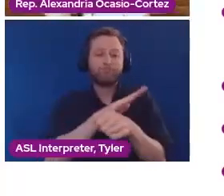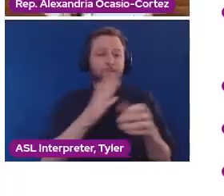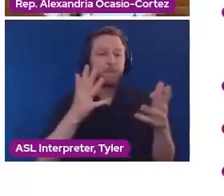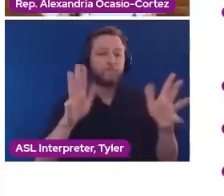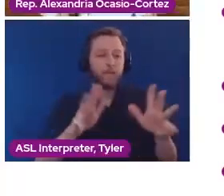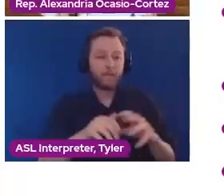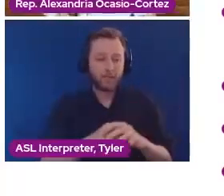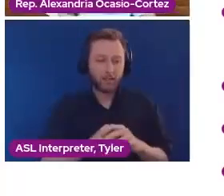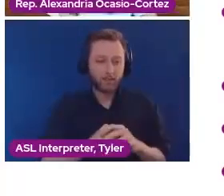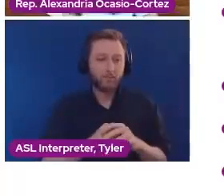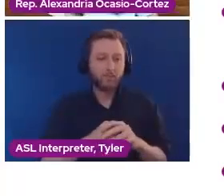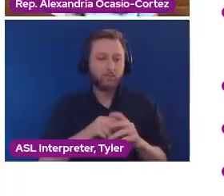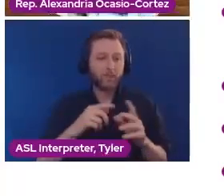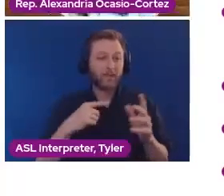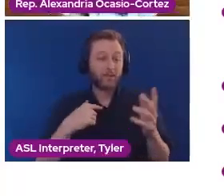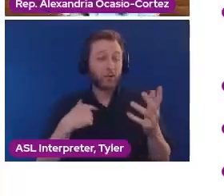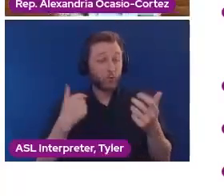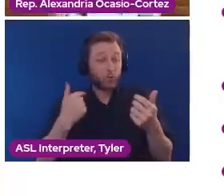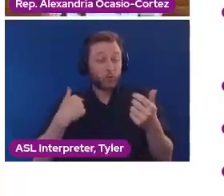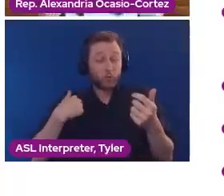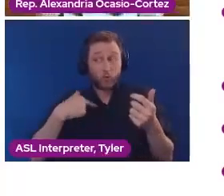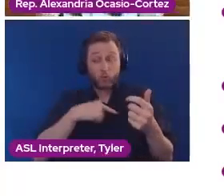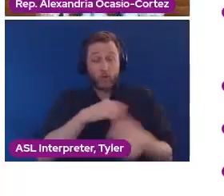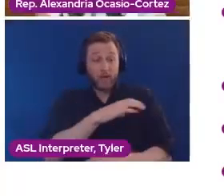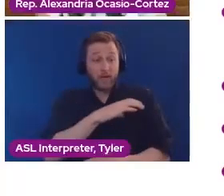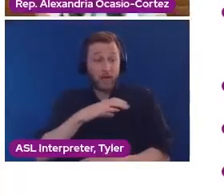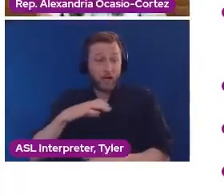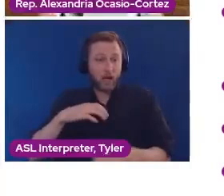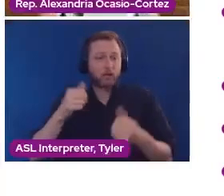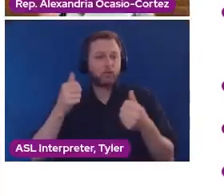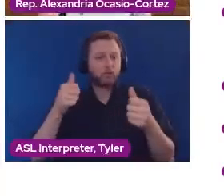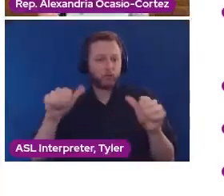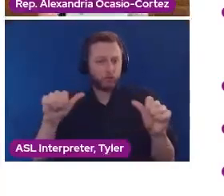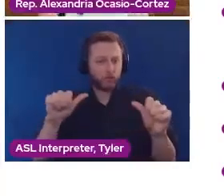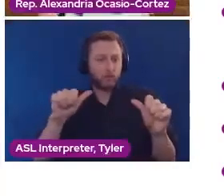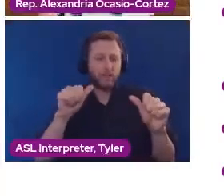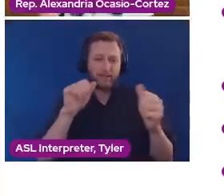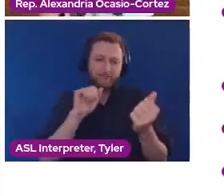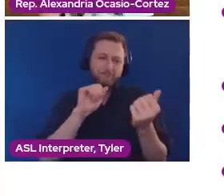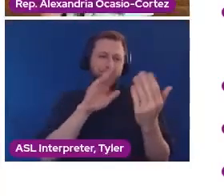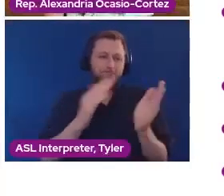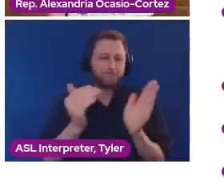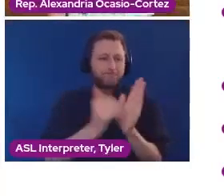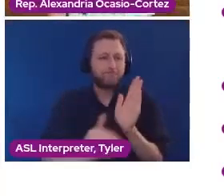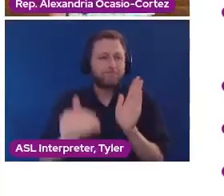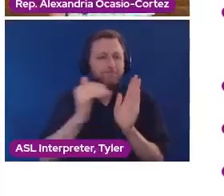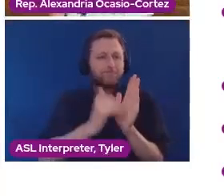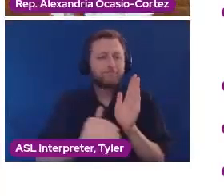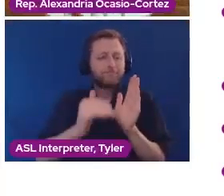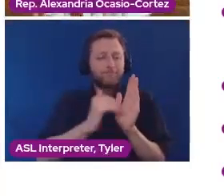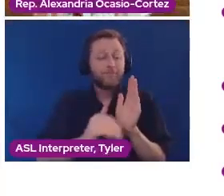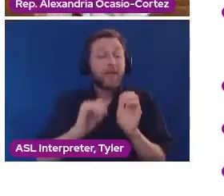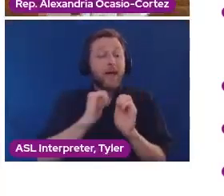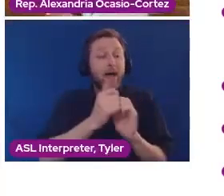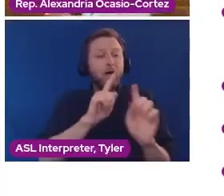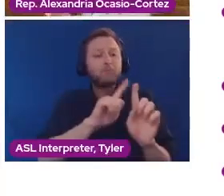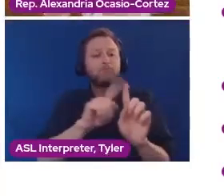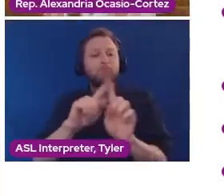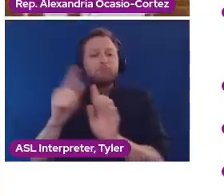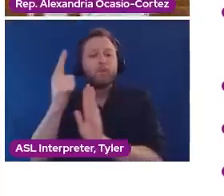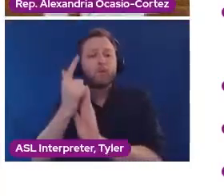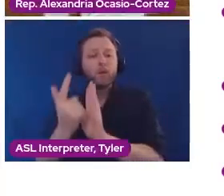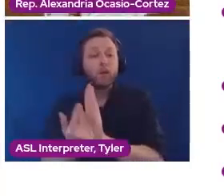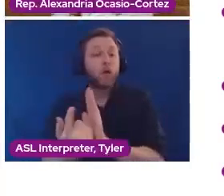boyfriend loophole has been something that we have tried to do in the Violence Against Women Act and so many other places, but